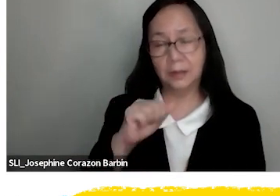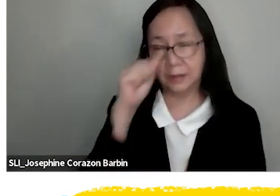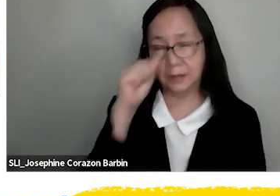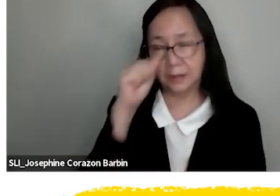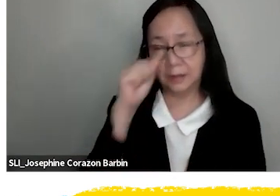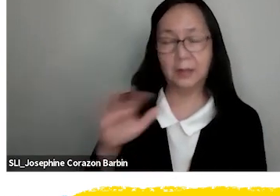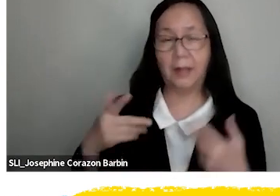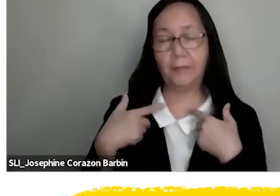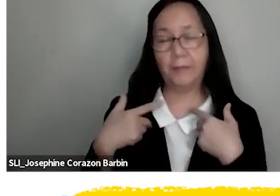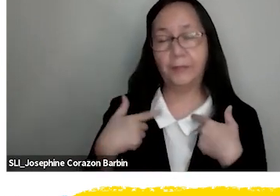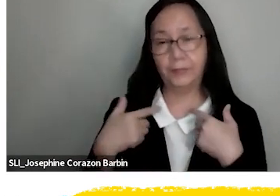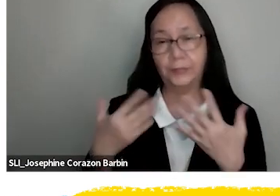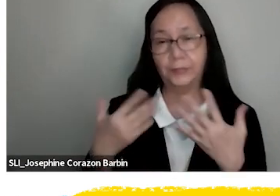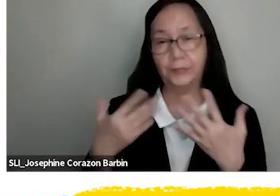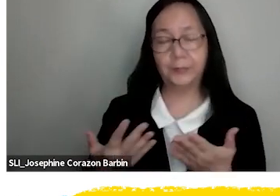has established a very well